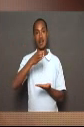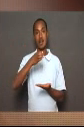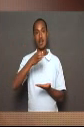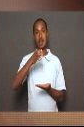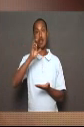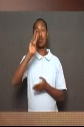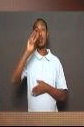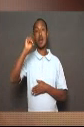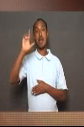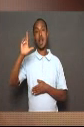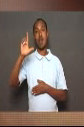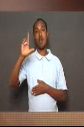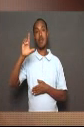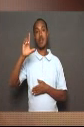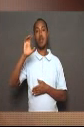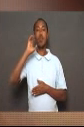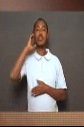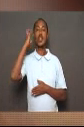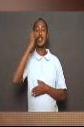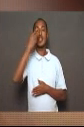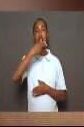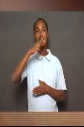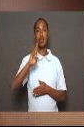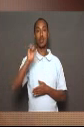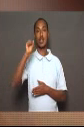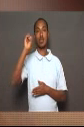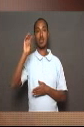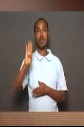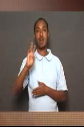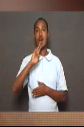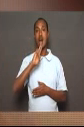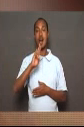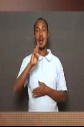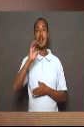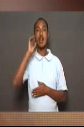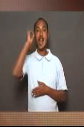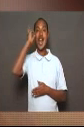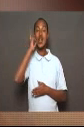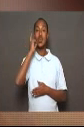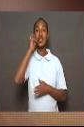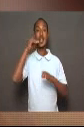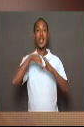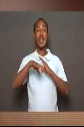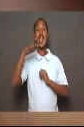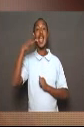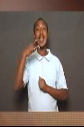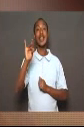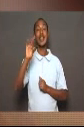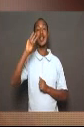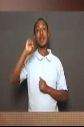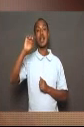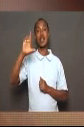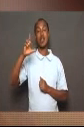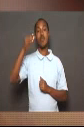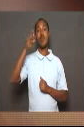2 milliliters of concentrated sulfuric acid are diluted in 18 milliliters